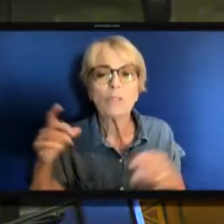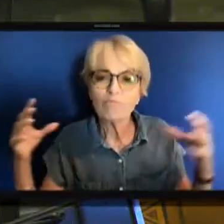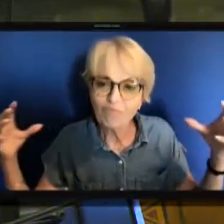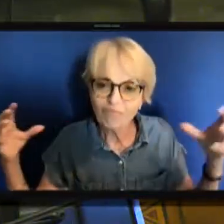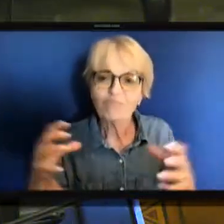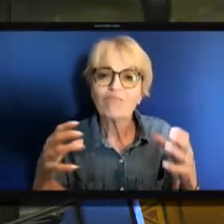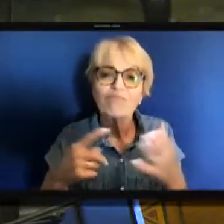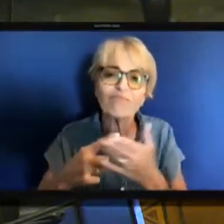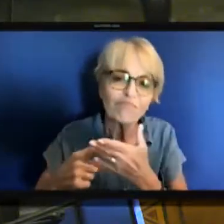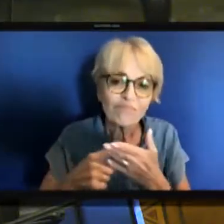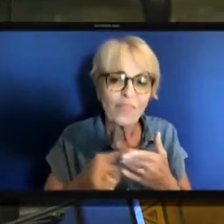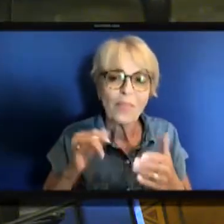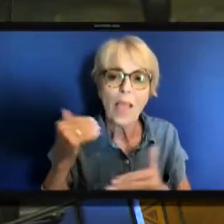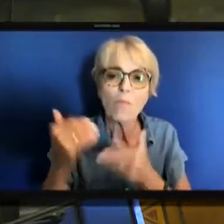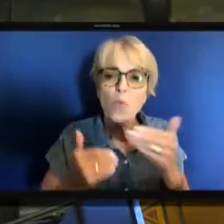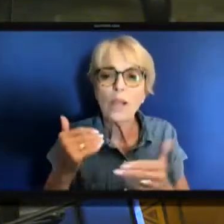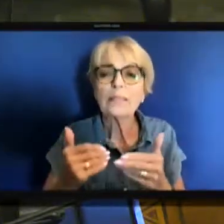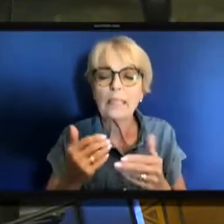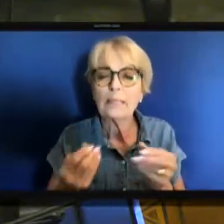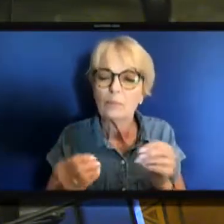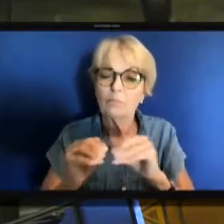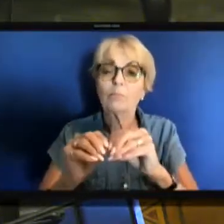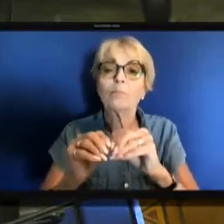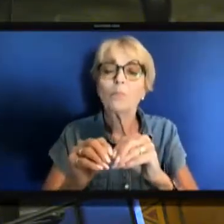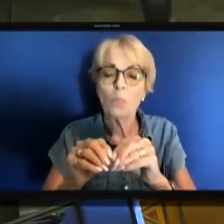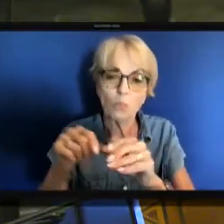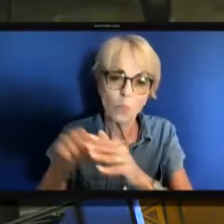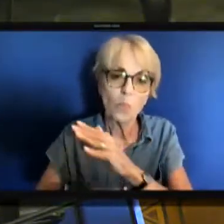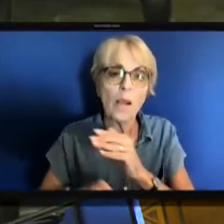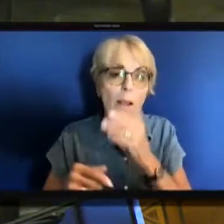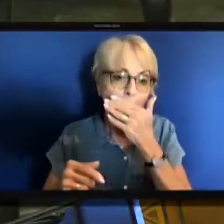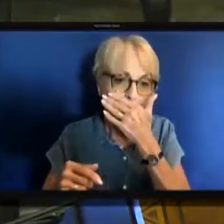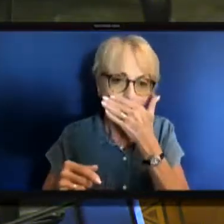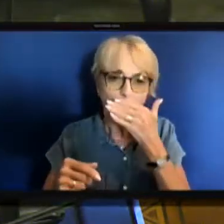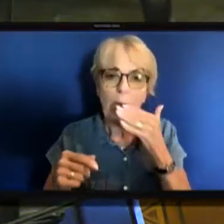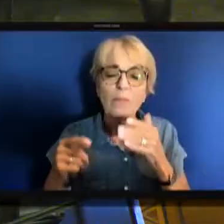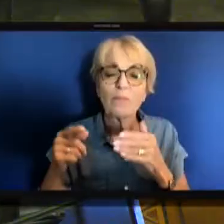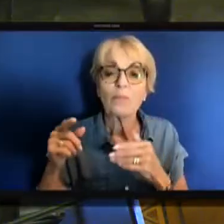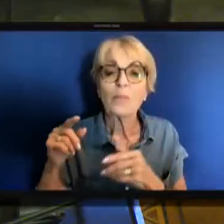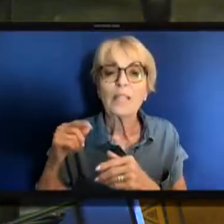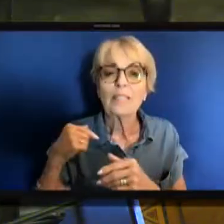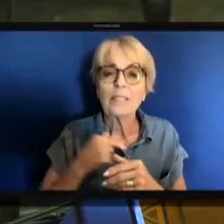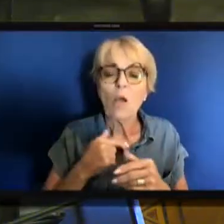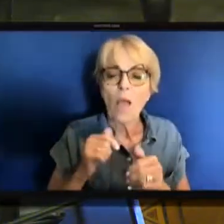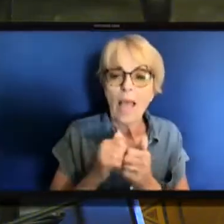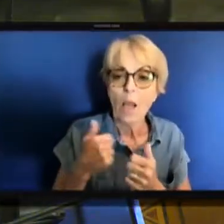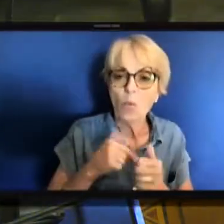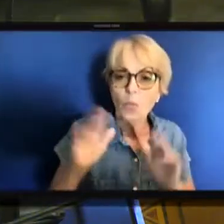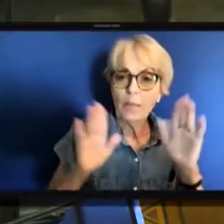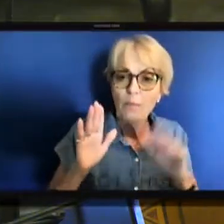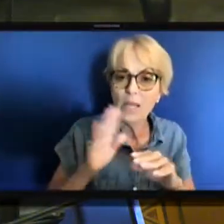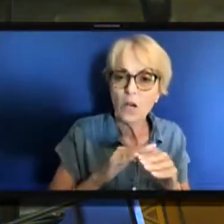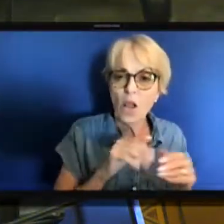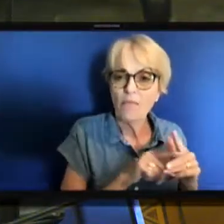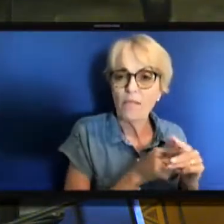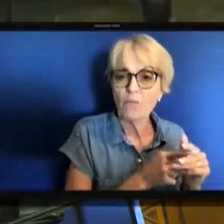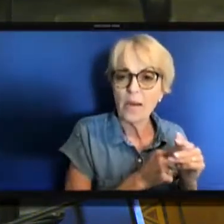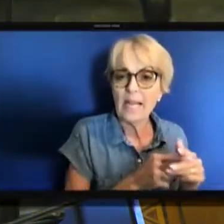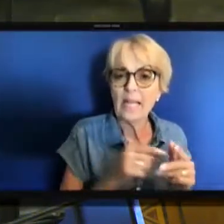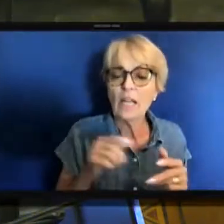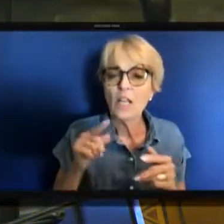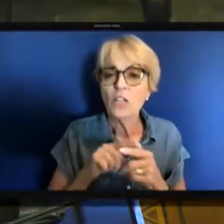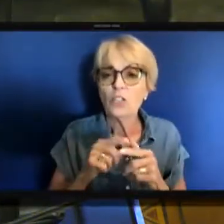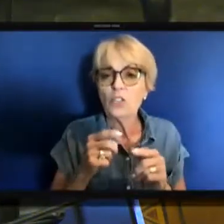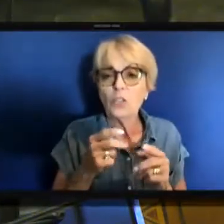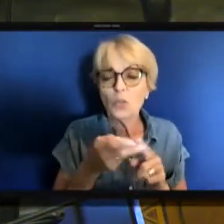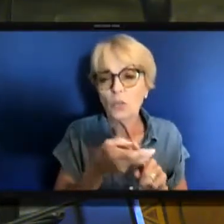that whole process and how we're sort of doing RFPing and bidding on the front end to get more and more local contractors into our